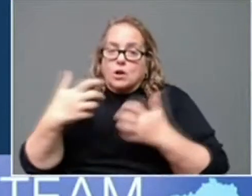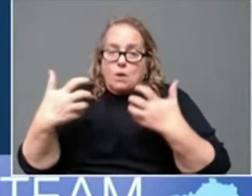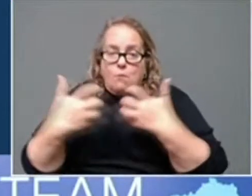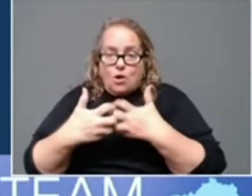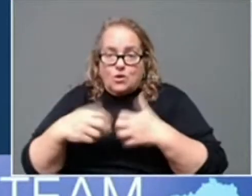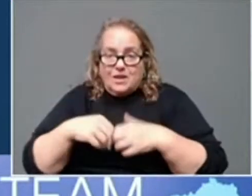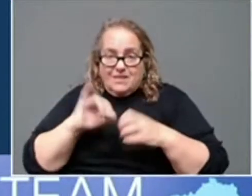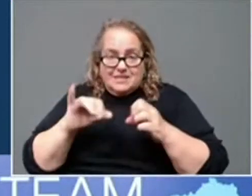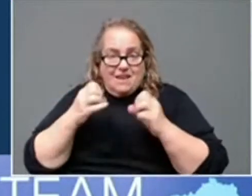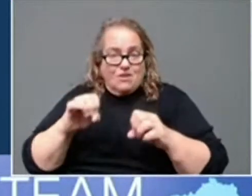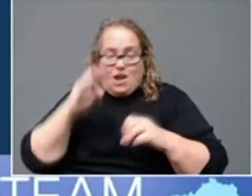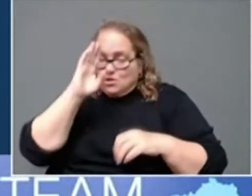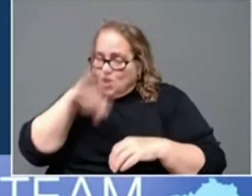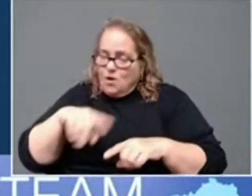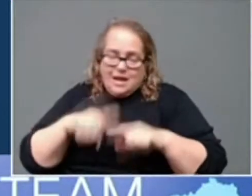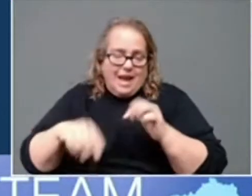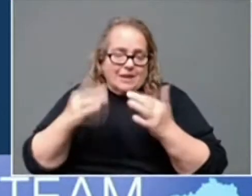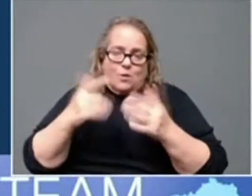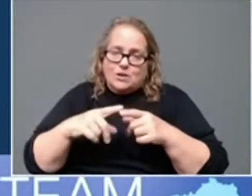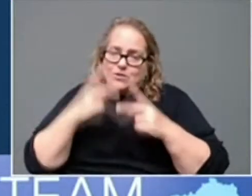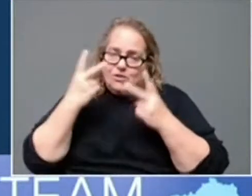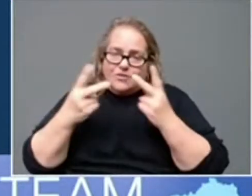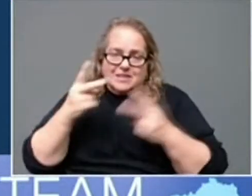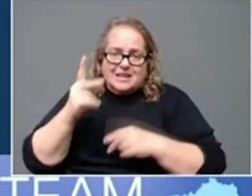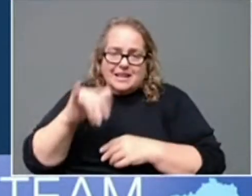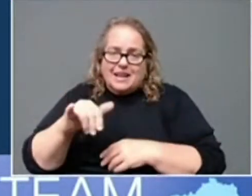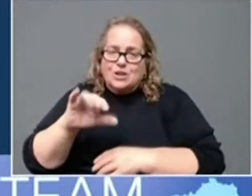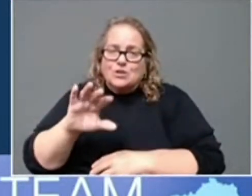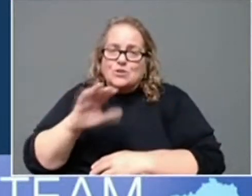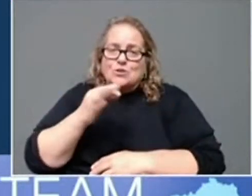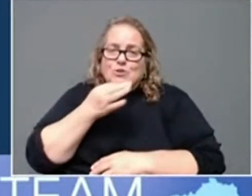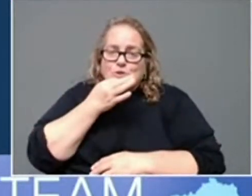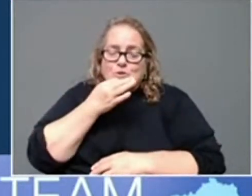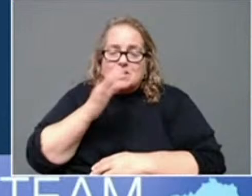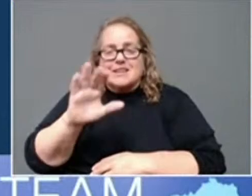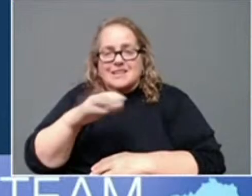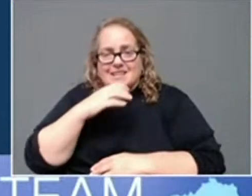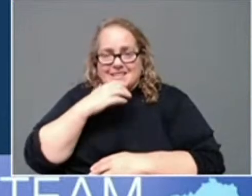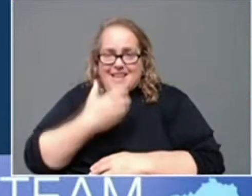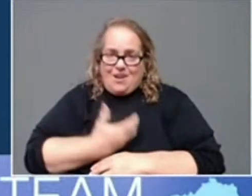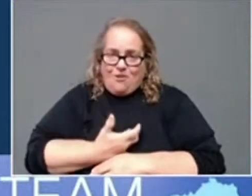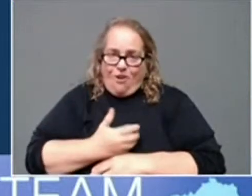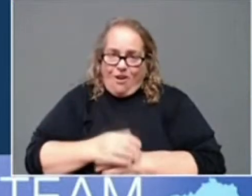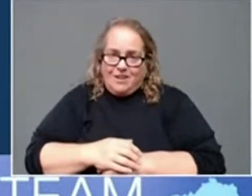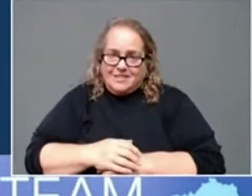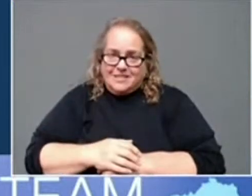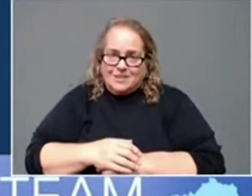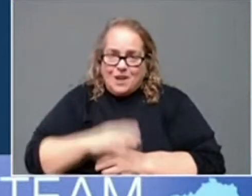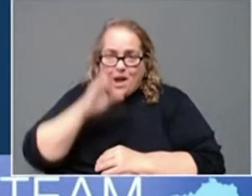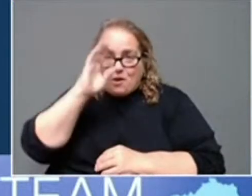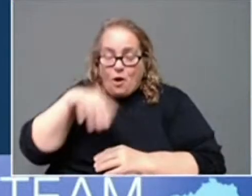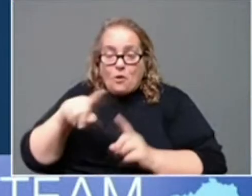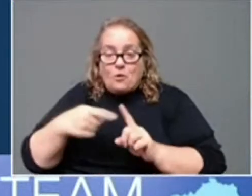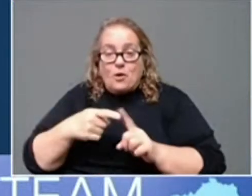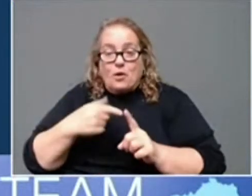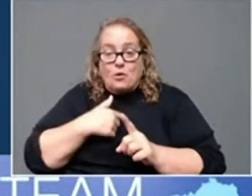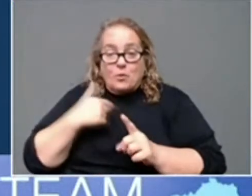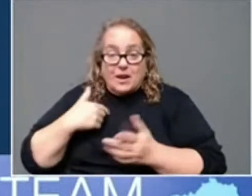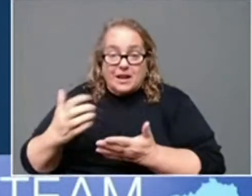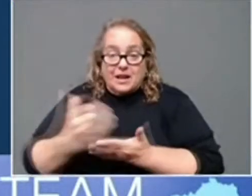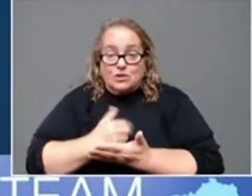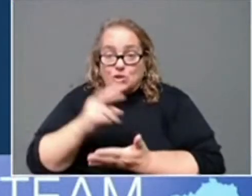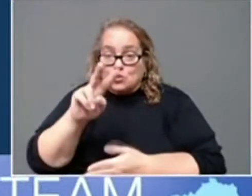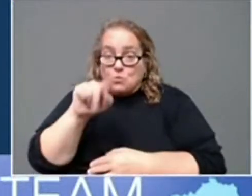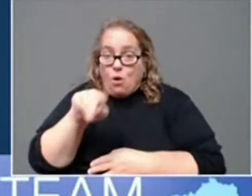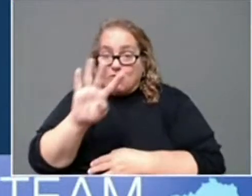visit Kentucky soon, Santa Claus. Just like when we collected 2.4 million masks during Coverings for Kids, I